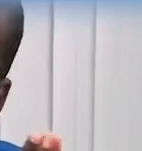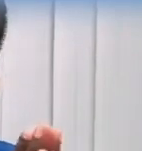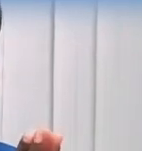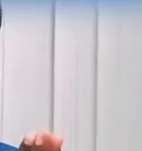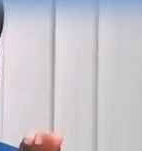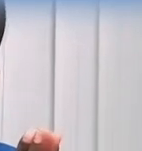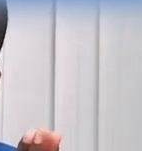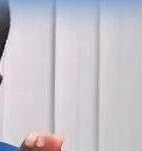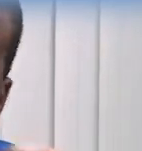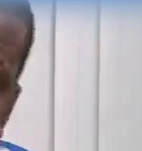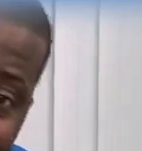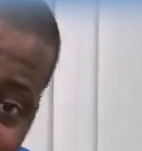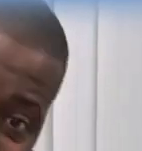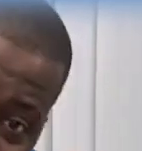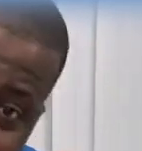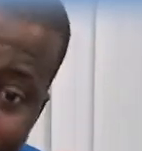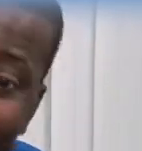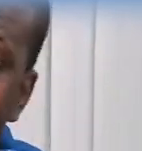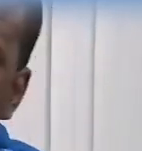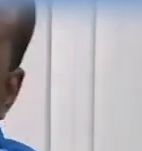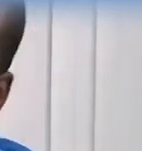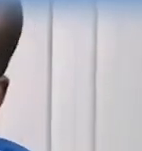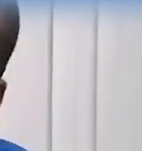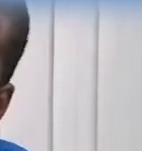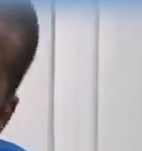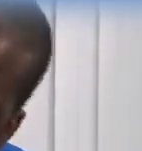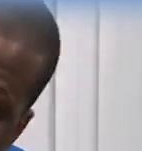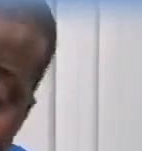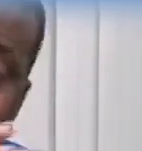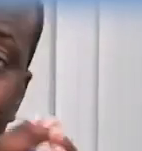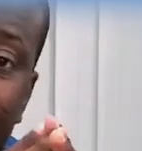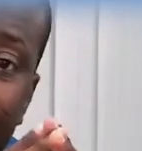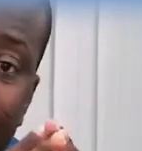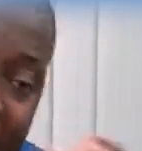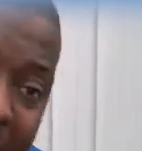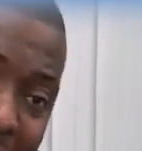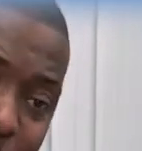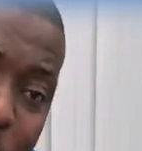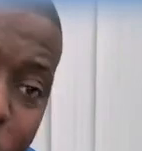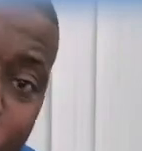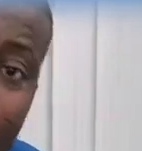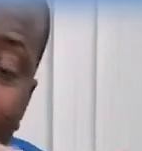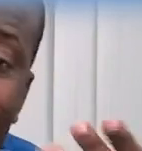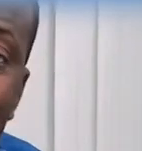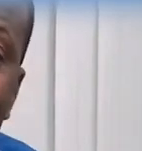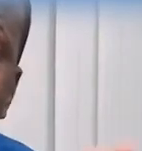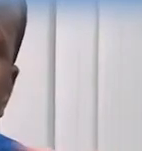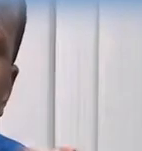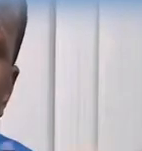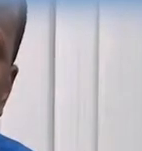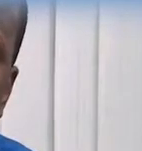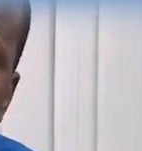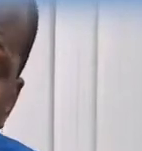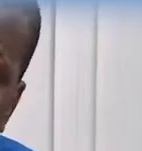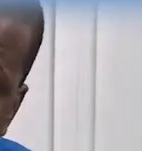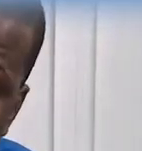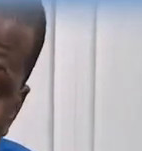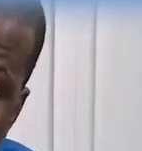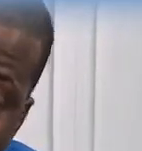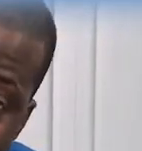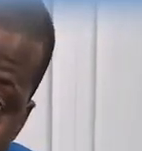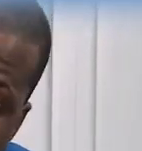nua enda fo enye de ye ye pe e de obo ade na atye se ye ye enda no pe so ye se mpaka ni Abraham money wa